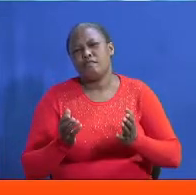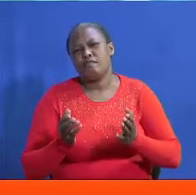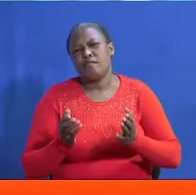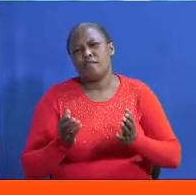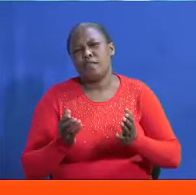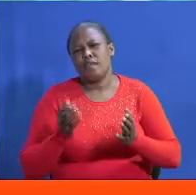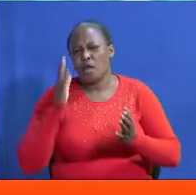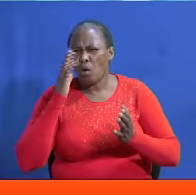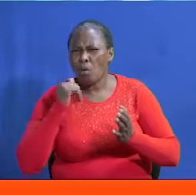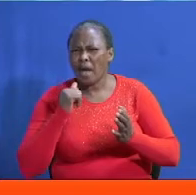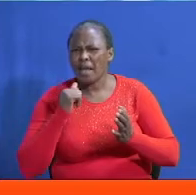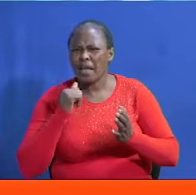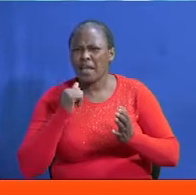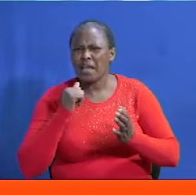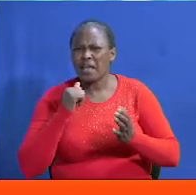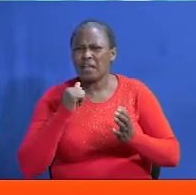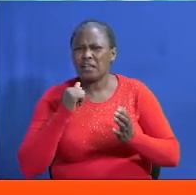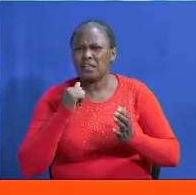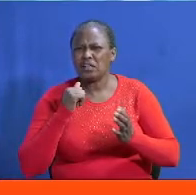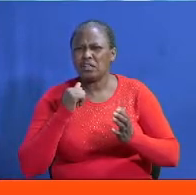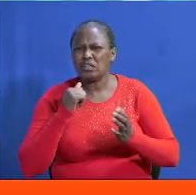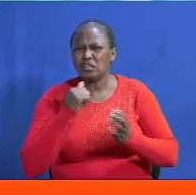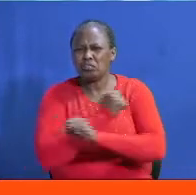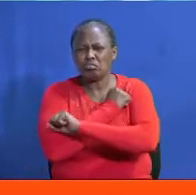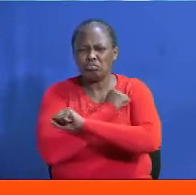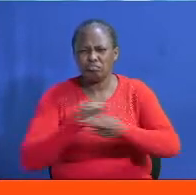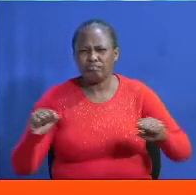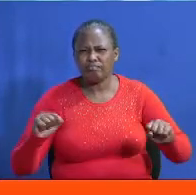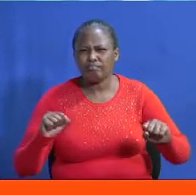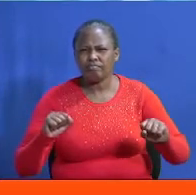I should ascertain that it's almost impossible to steal anyone's data,